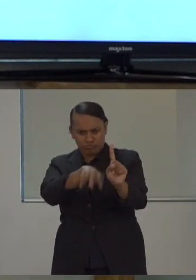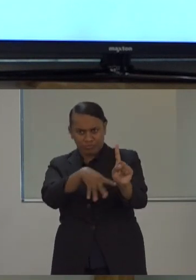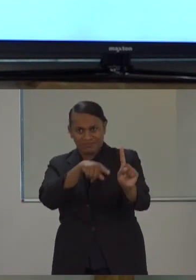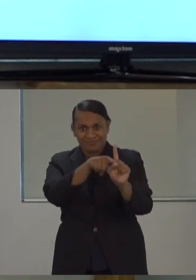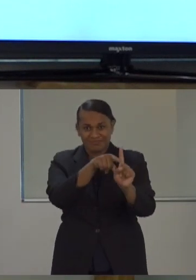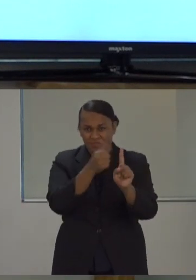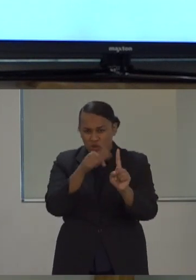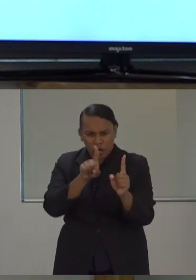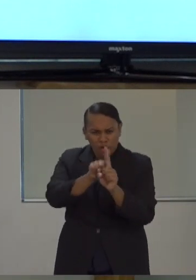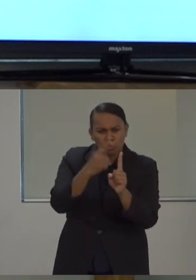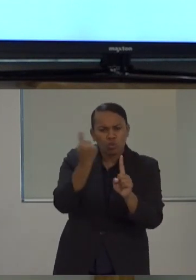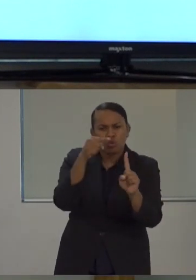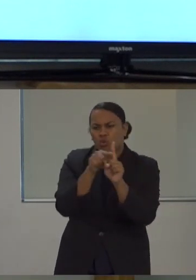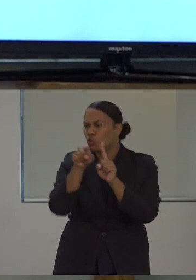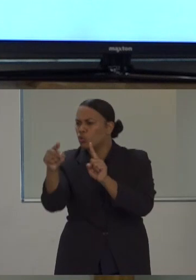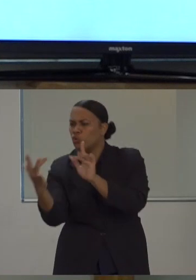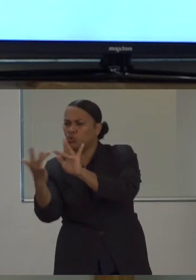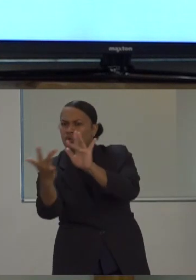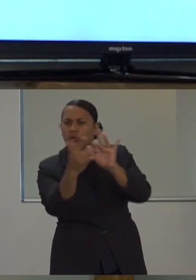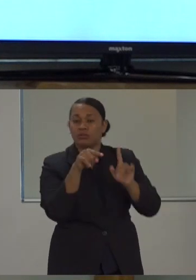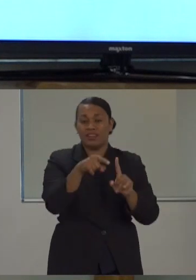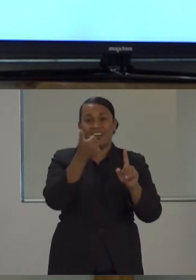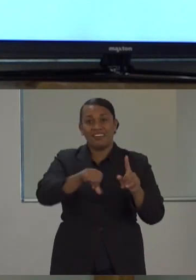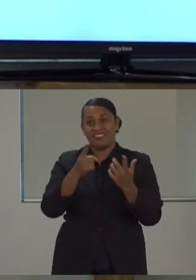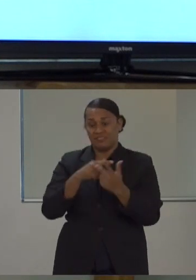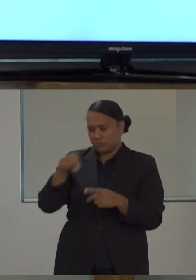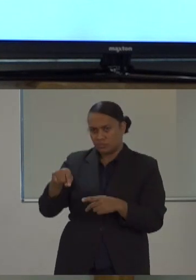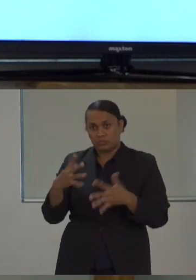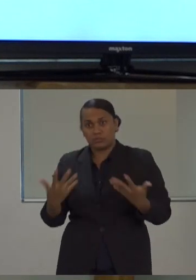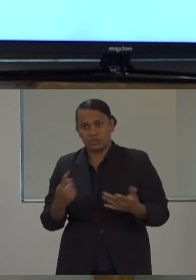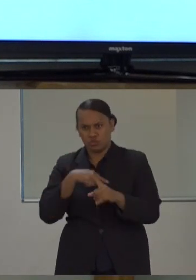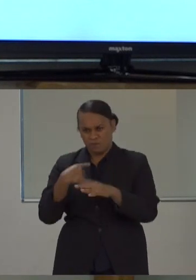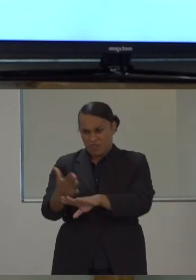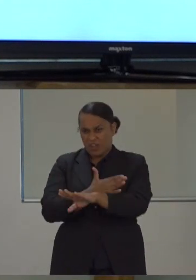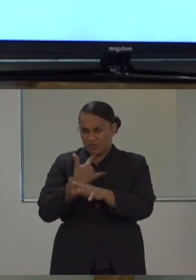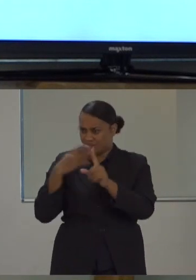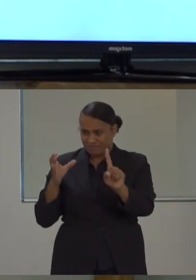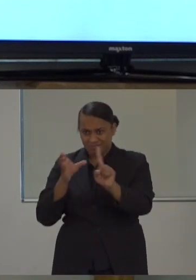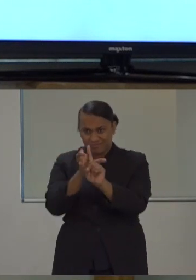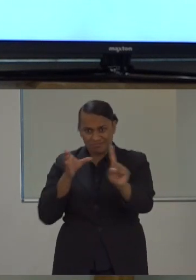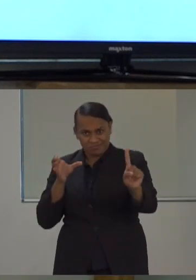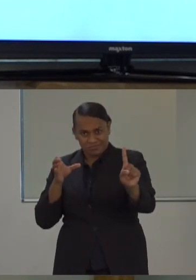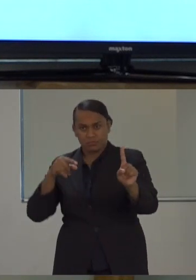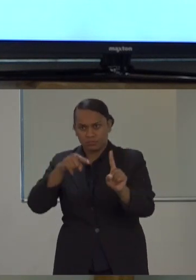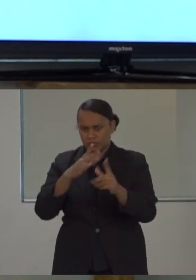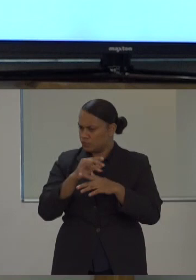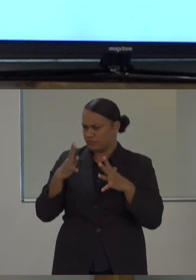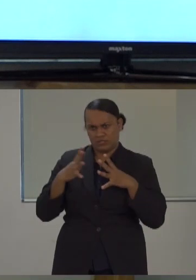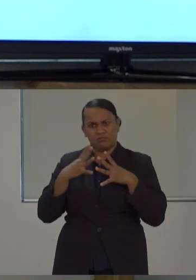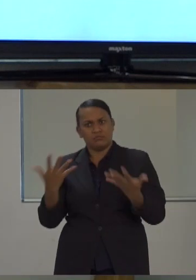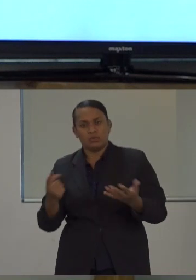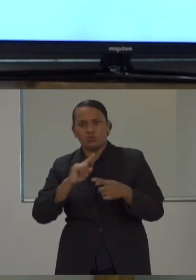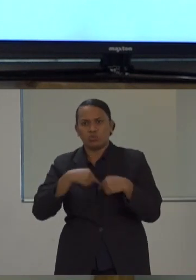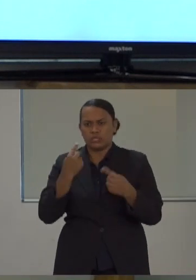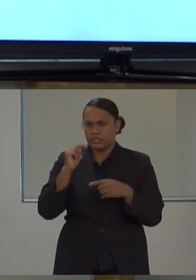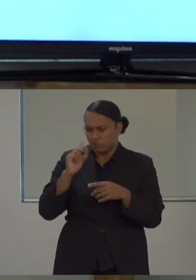cases before releasing them from quarantine, just to be sure. This has resulted in our last few cases, who also have